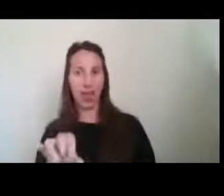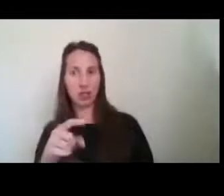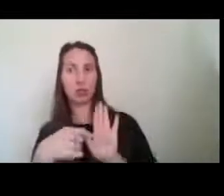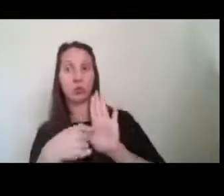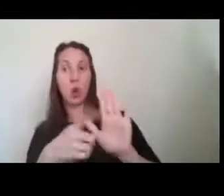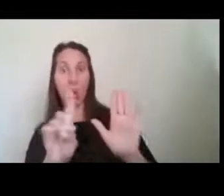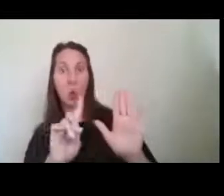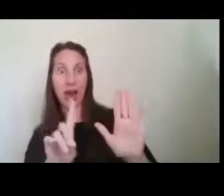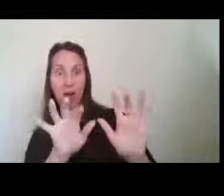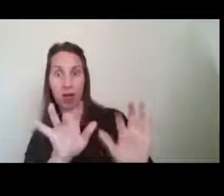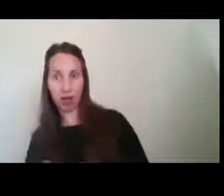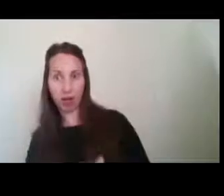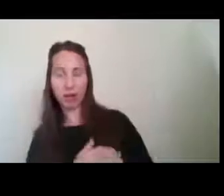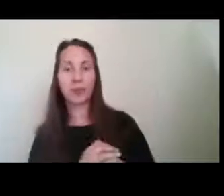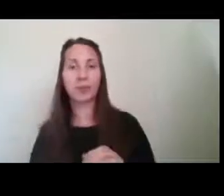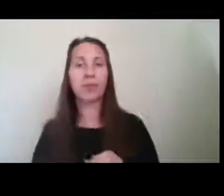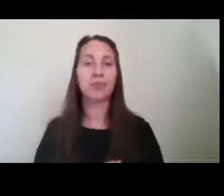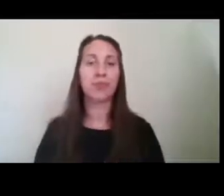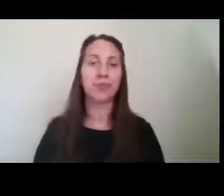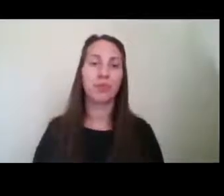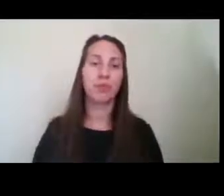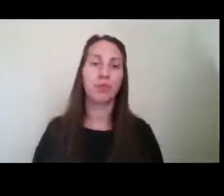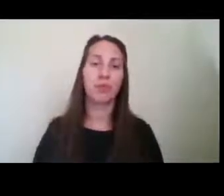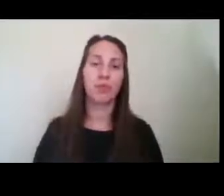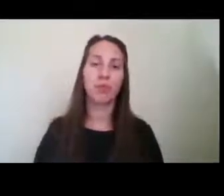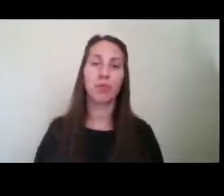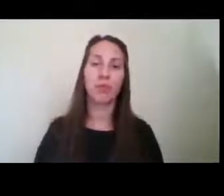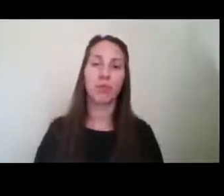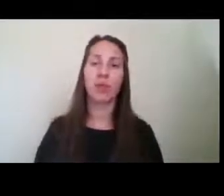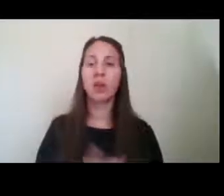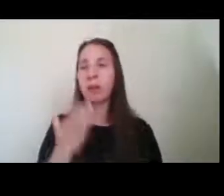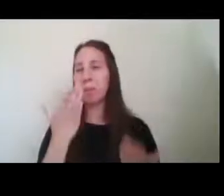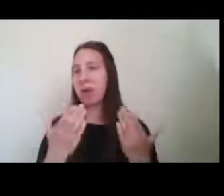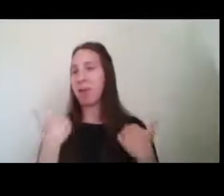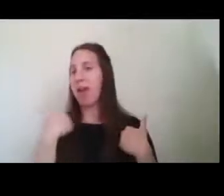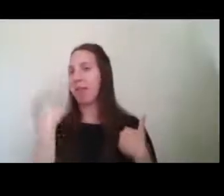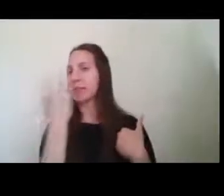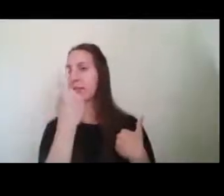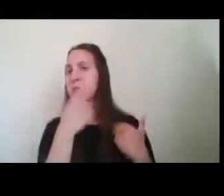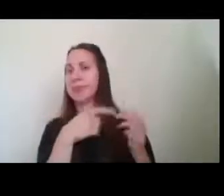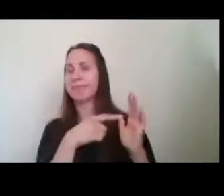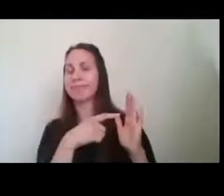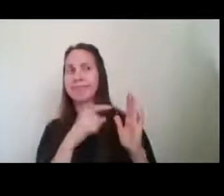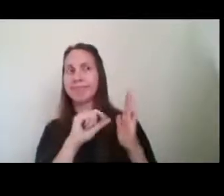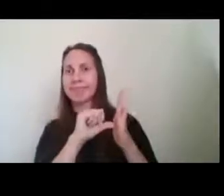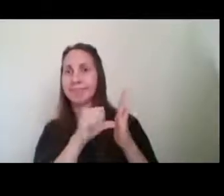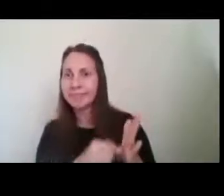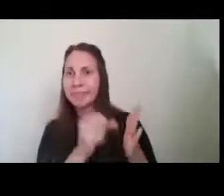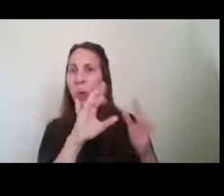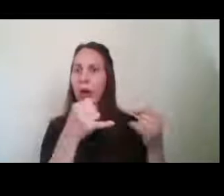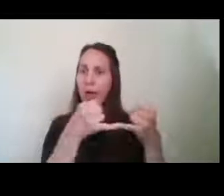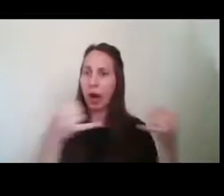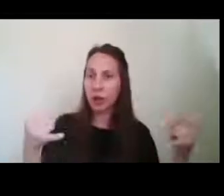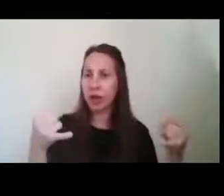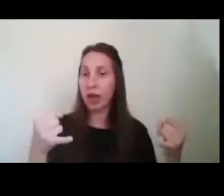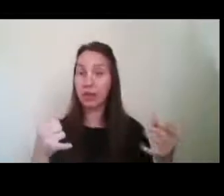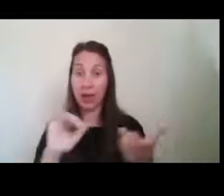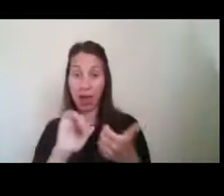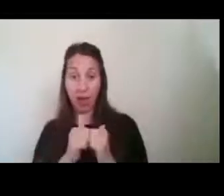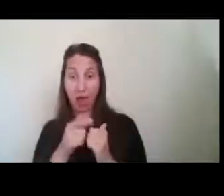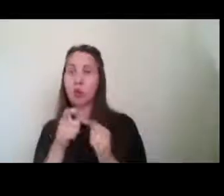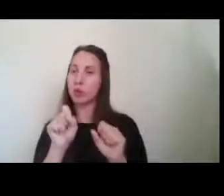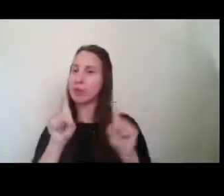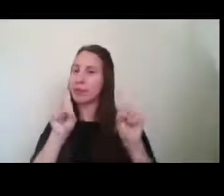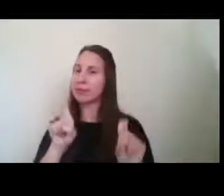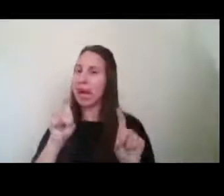tab key currently has focus, or maybe something gains an underline. You can test this as well by using your own keyboard, but making sure you have